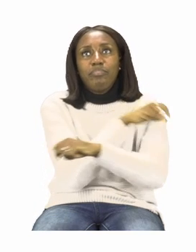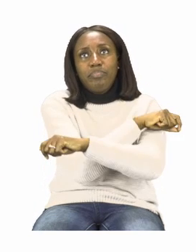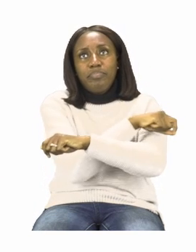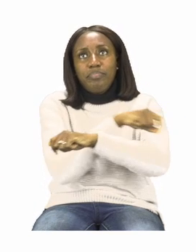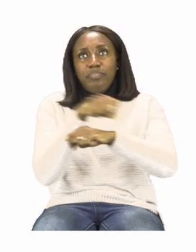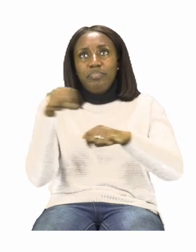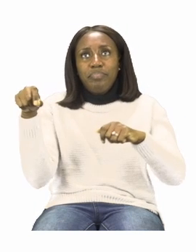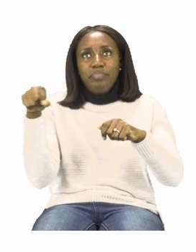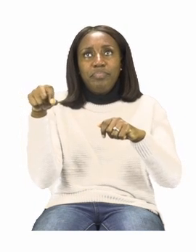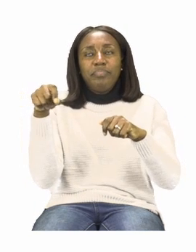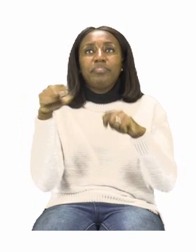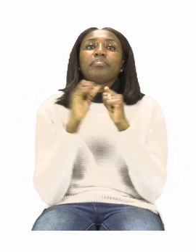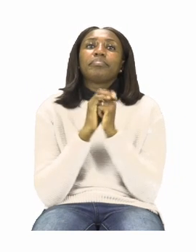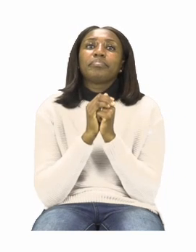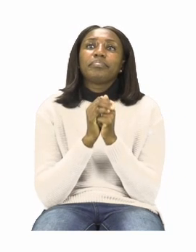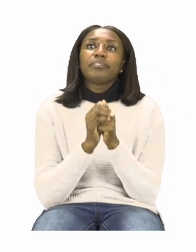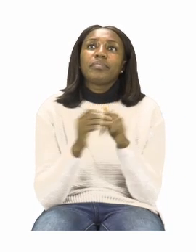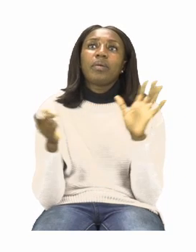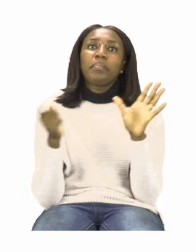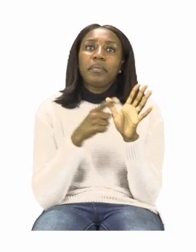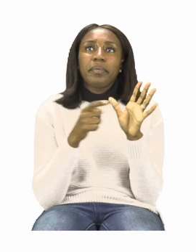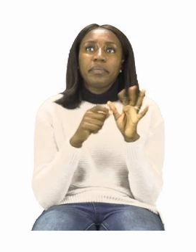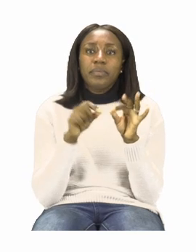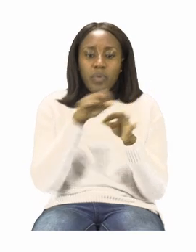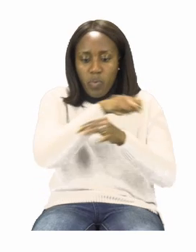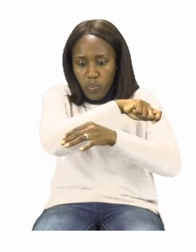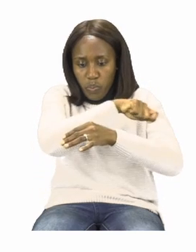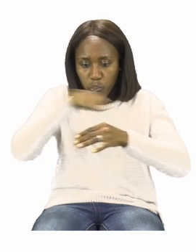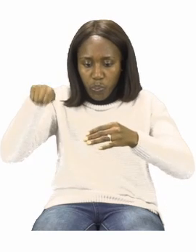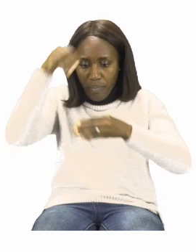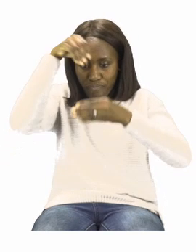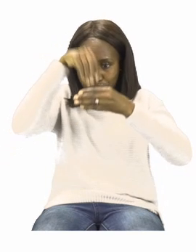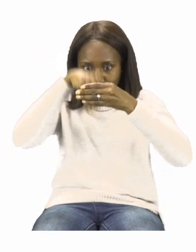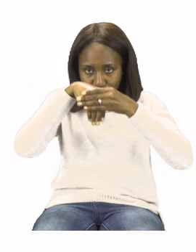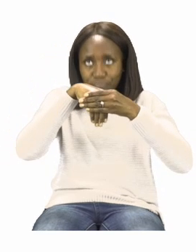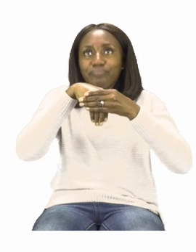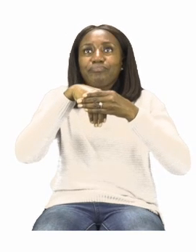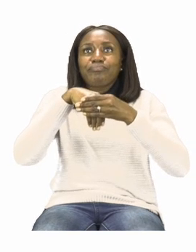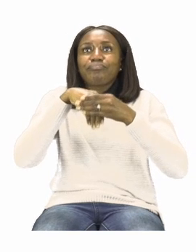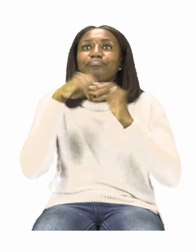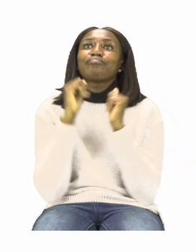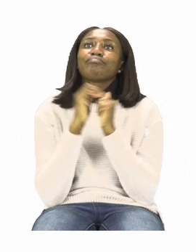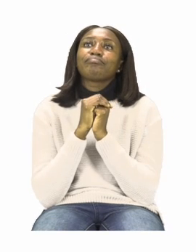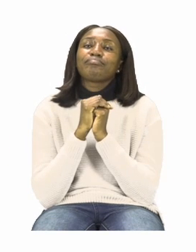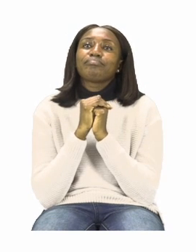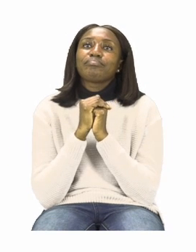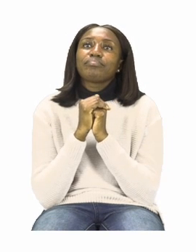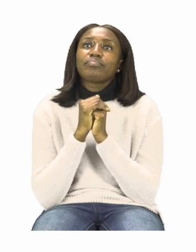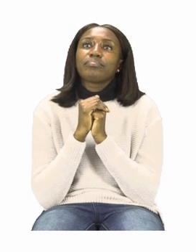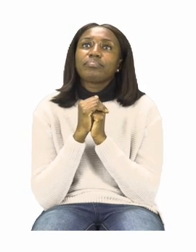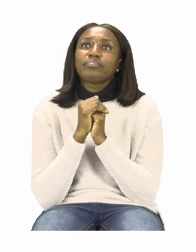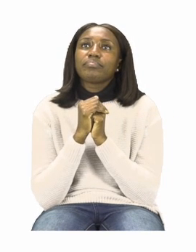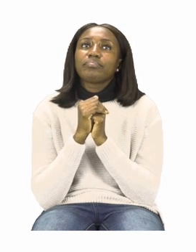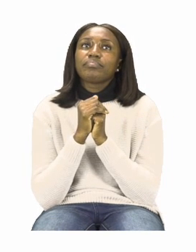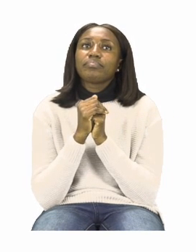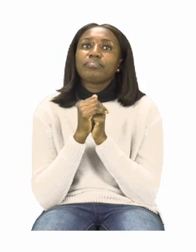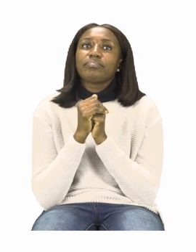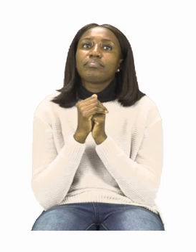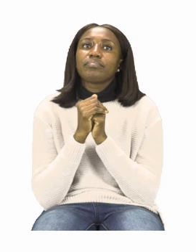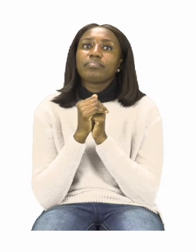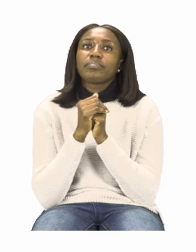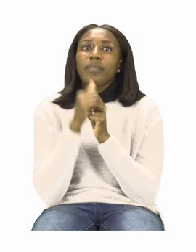fourth block we have a ruler. And in the fifth block we have some